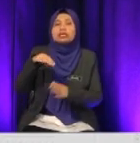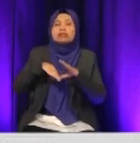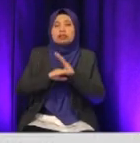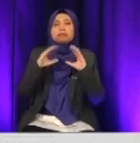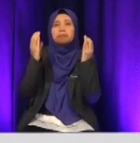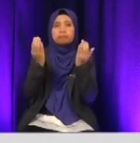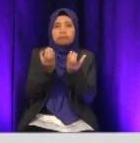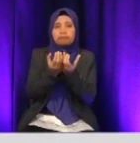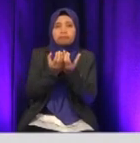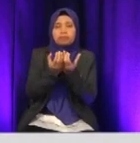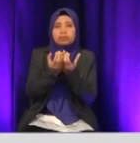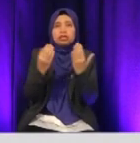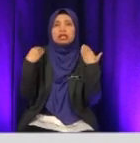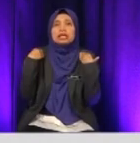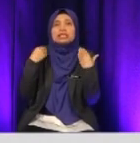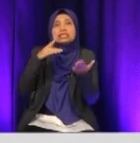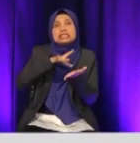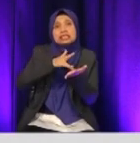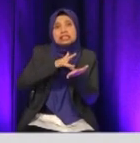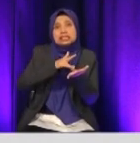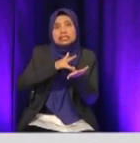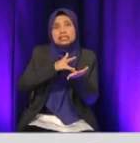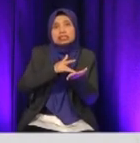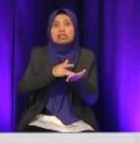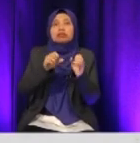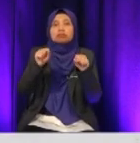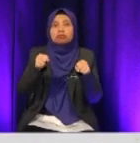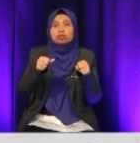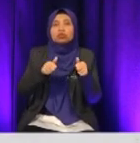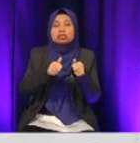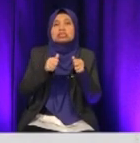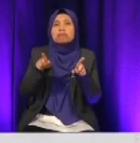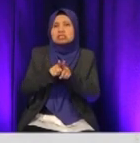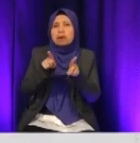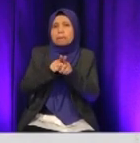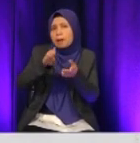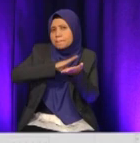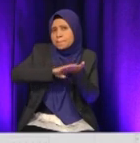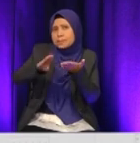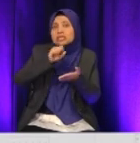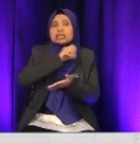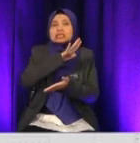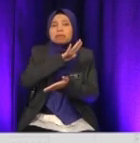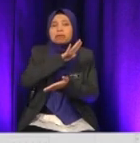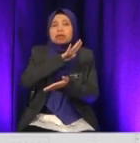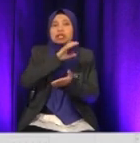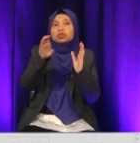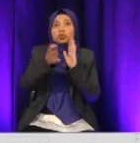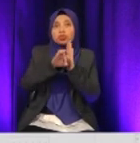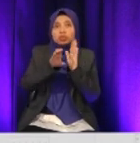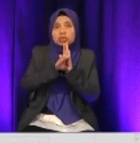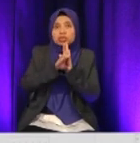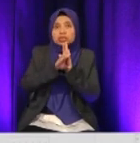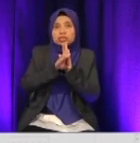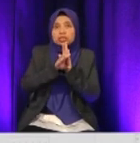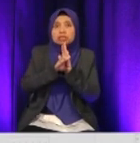garden or youth center. Some tasks might involve clearing rubbish from an area, for example, whereas others involve